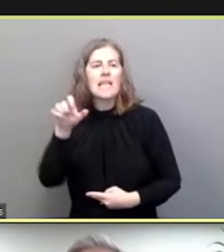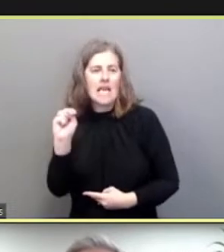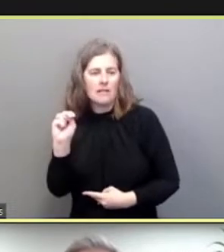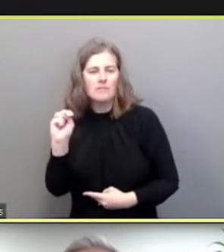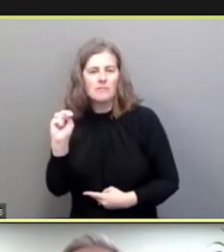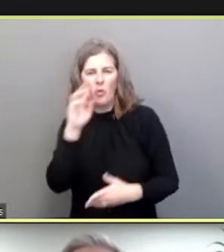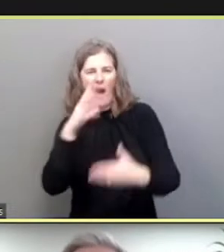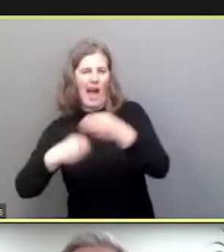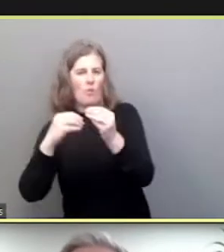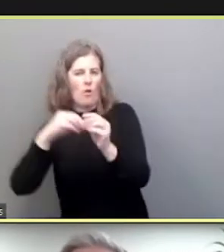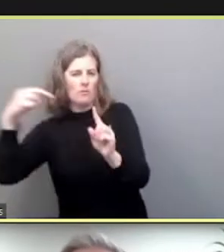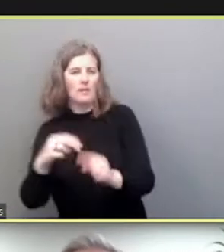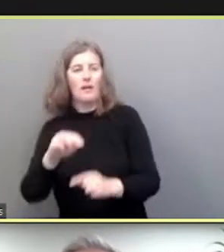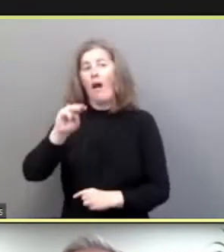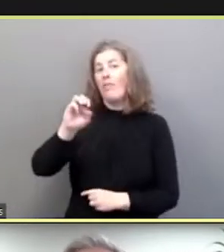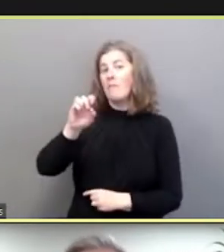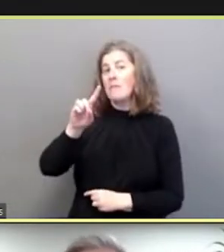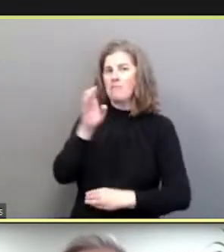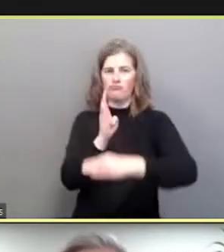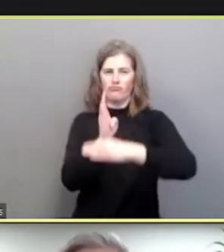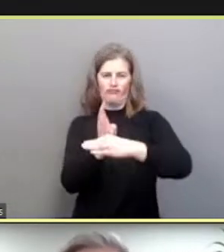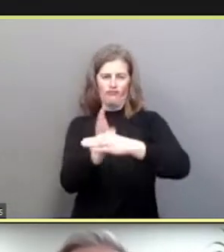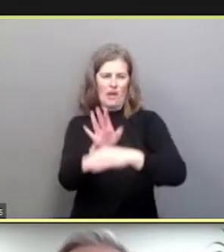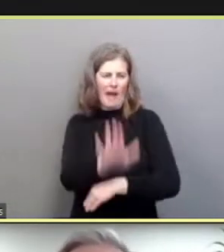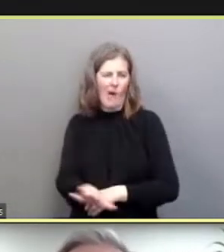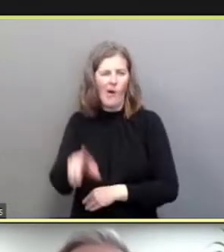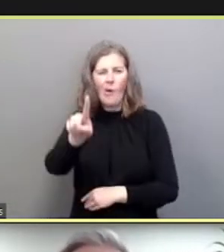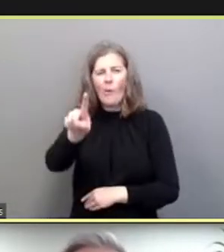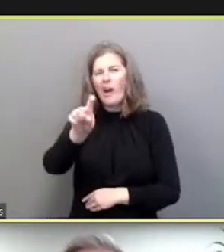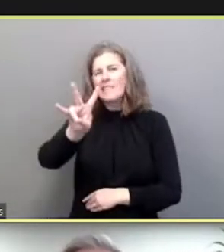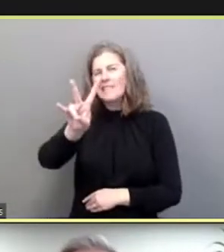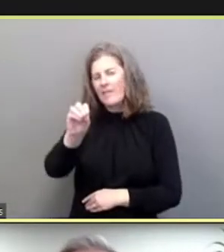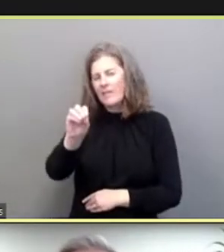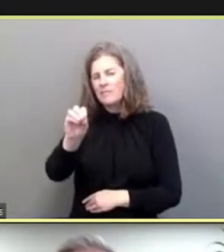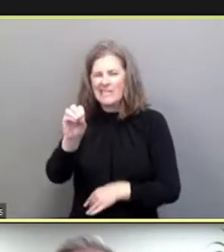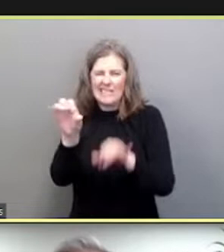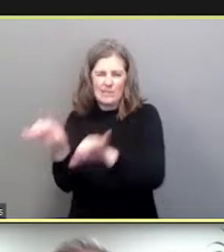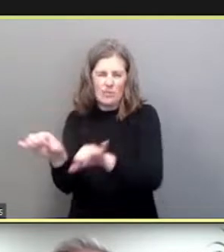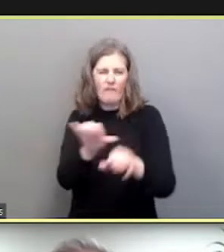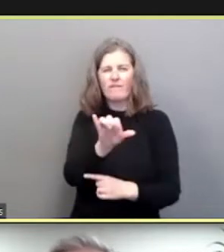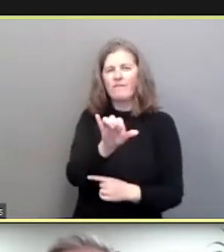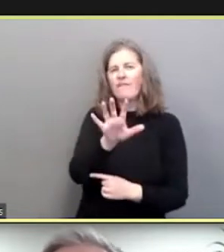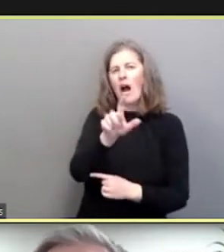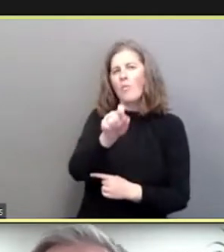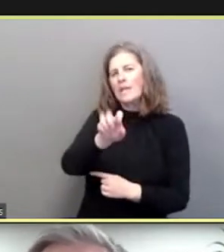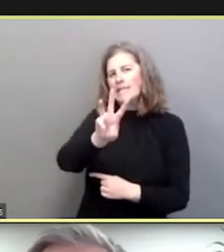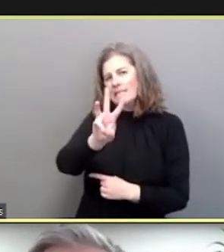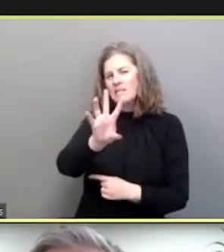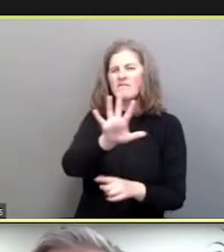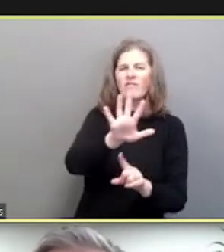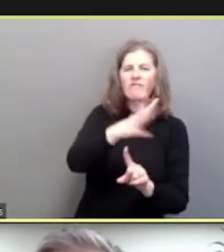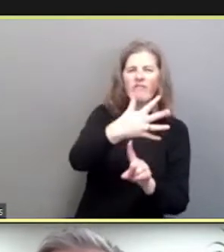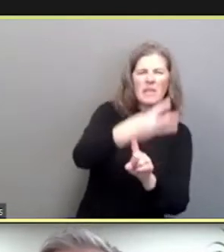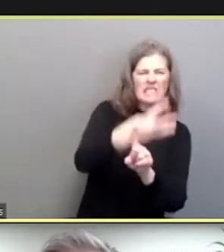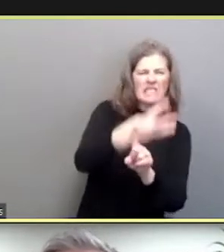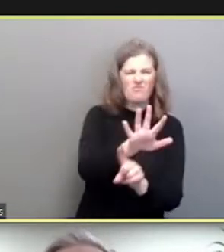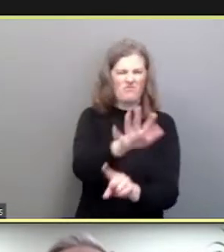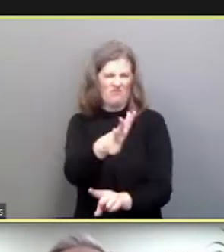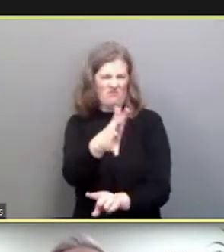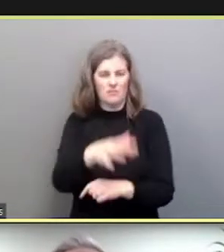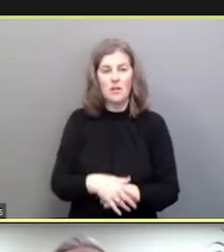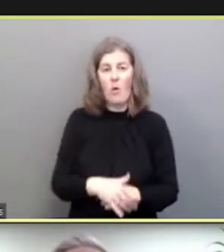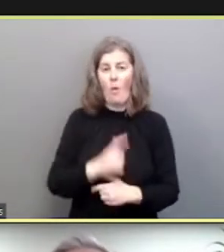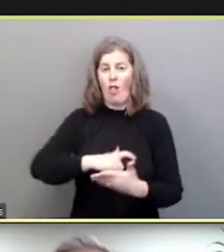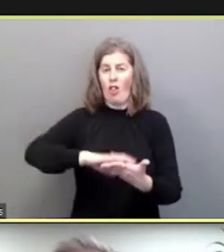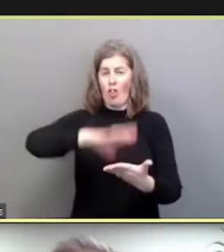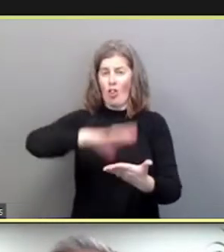perspective. The median is 170, very close, 5.6 months. So what we're learning is people start